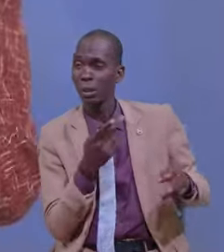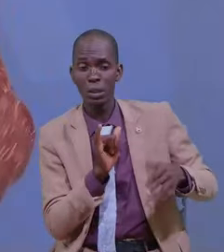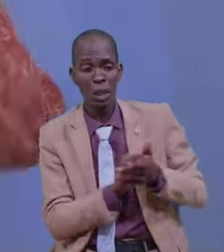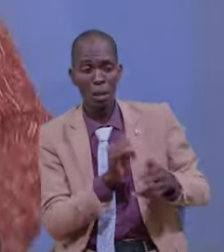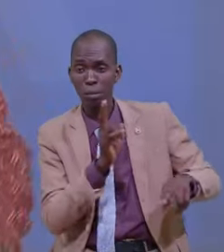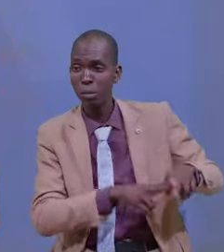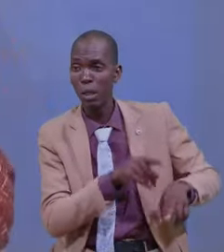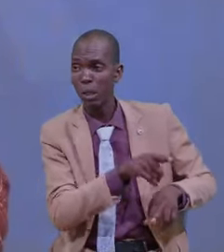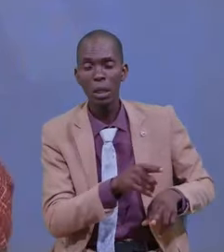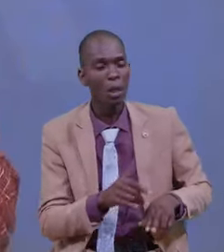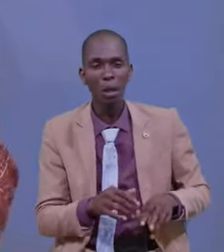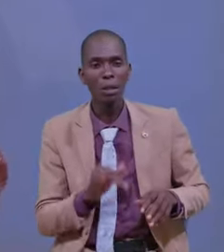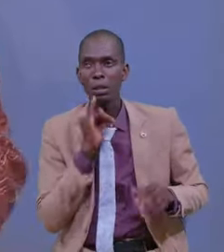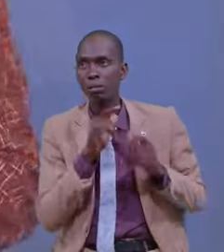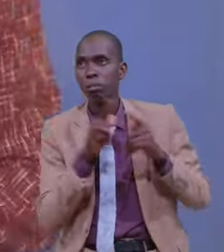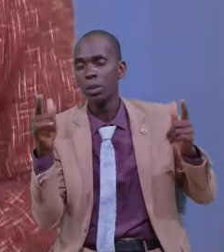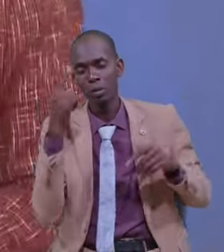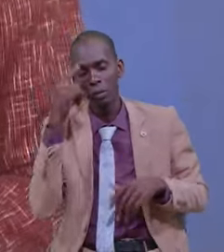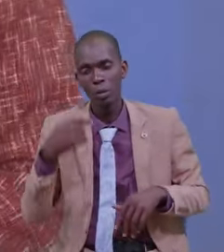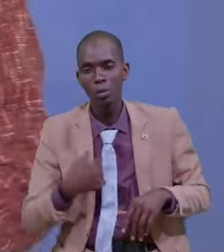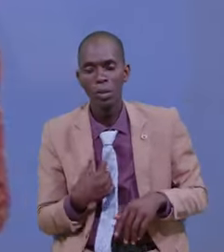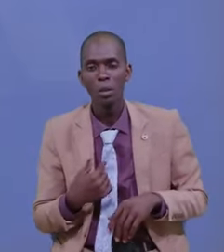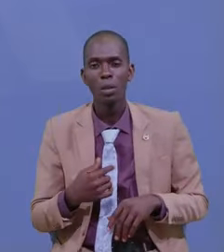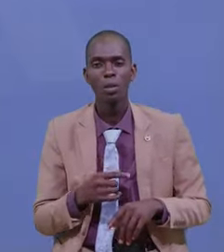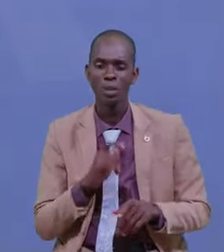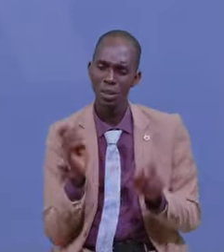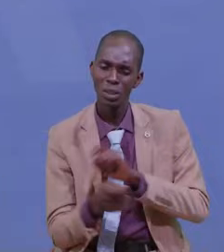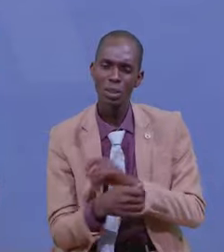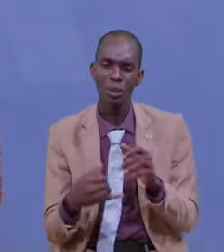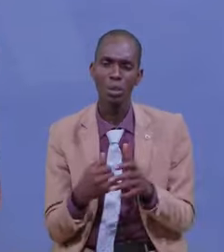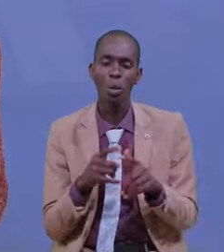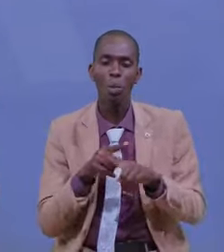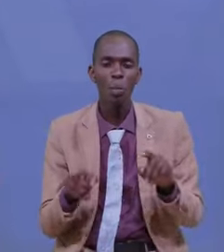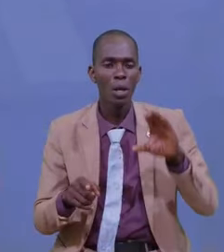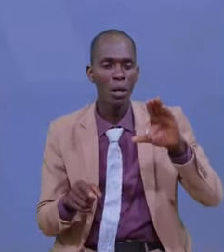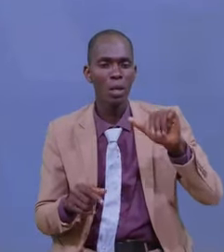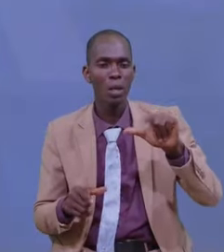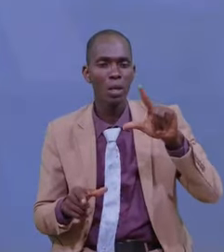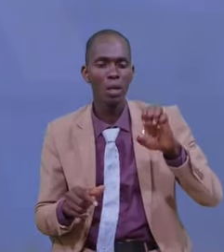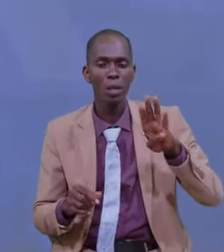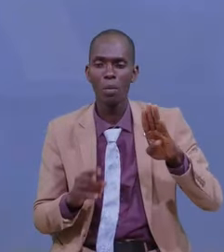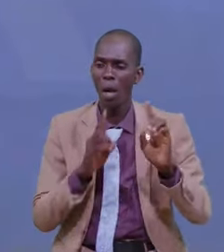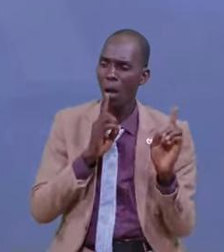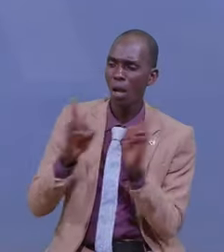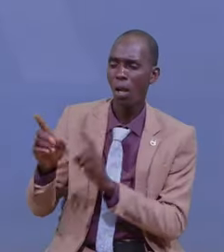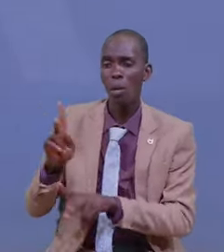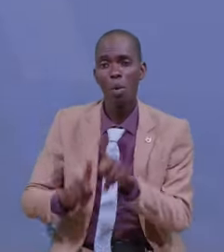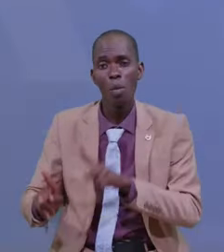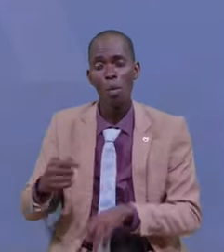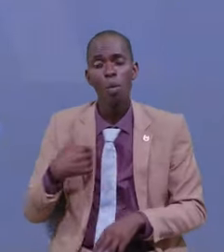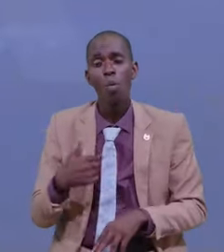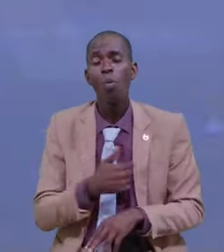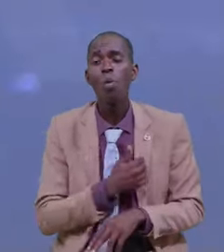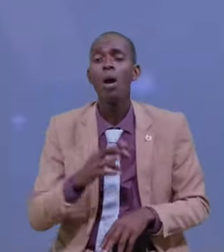me, turn it around. Caleb said, we are well able to